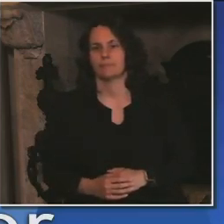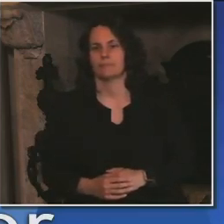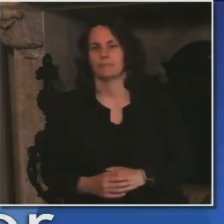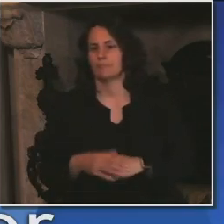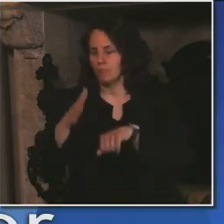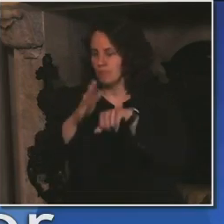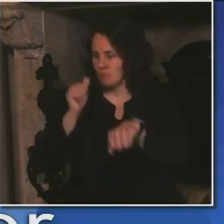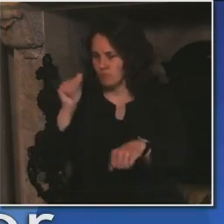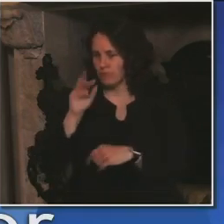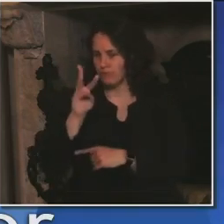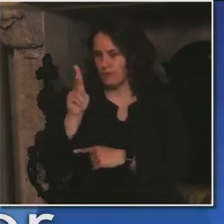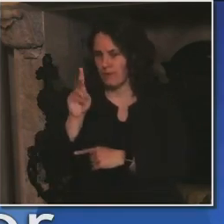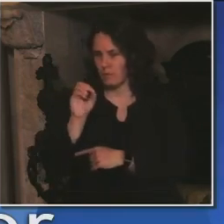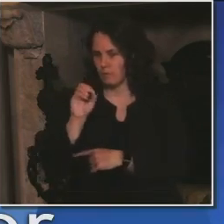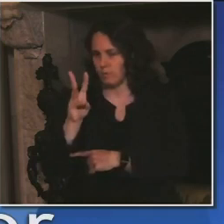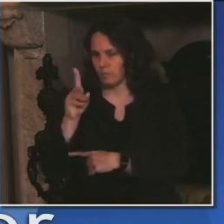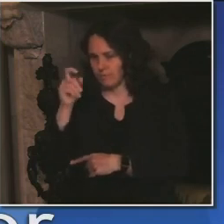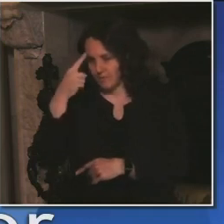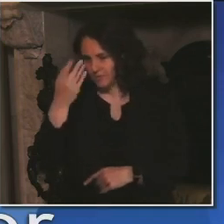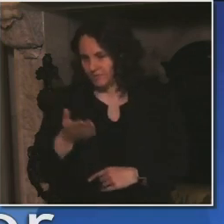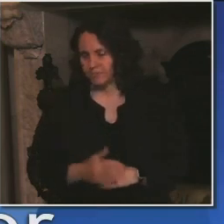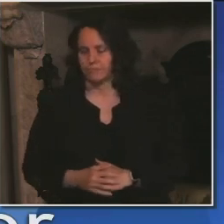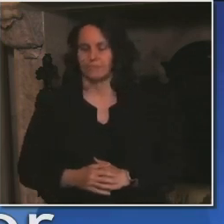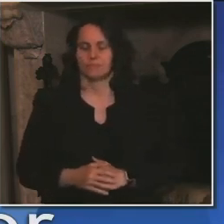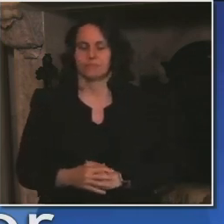WKOW in Madison.